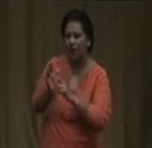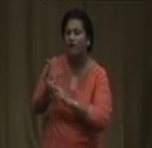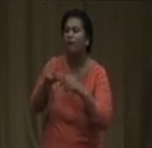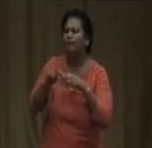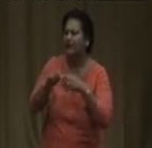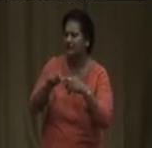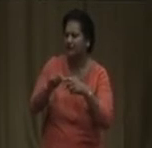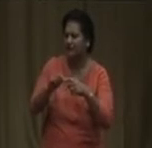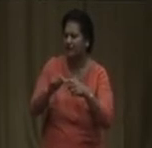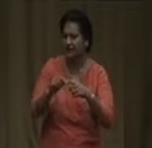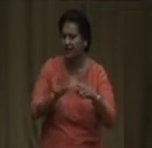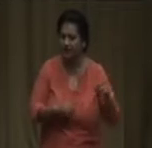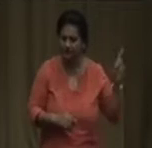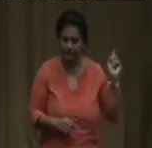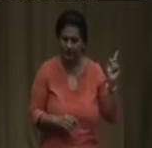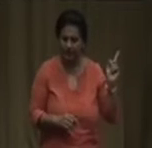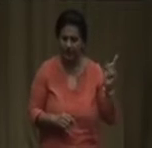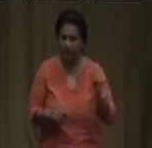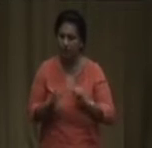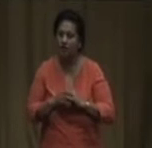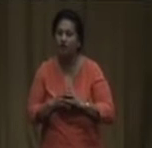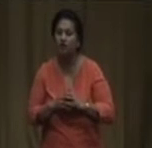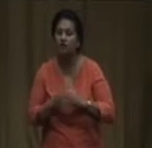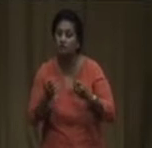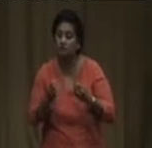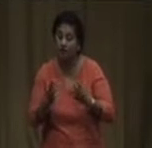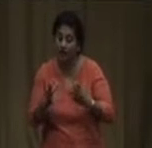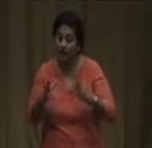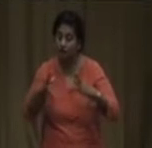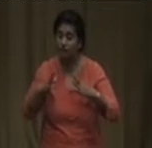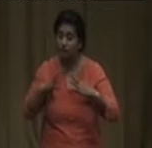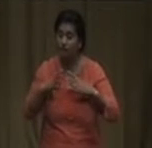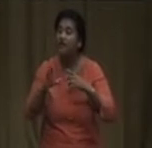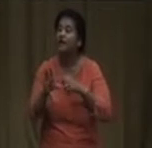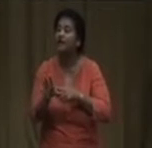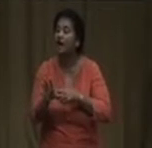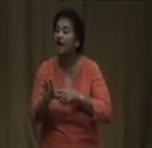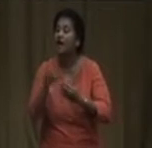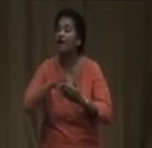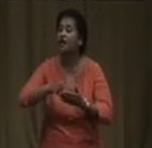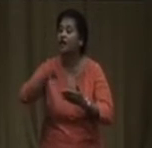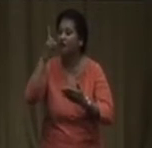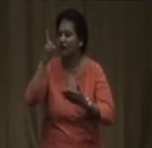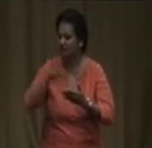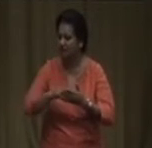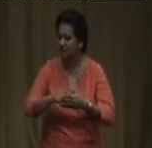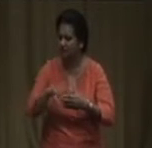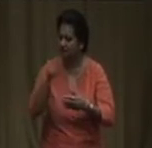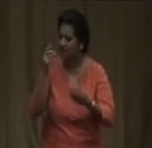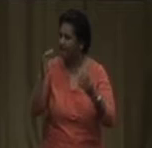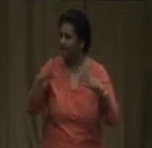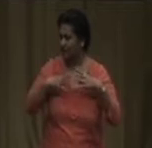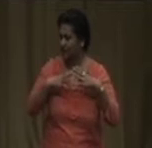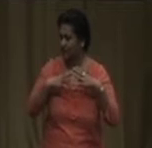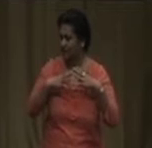up. But Mission U's model is to provide a free year of education at no cost to the